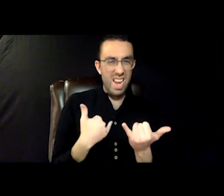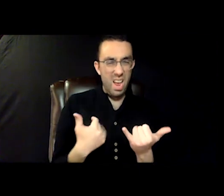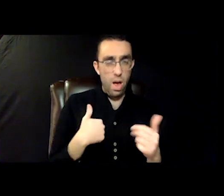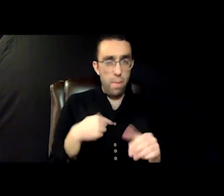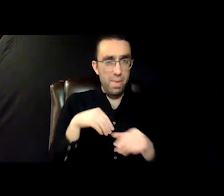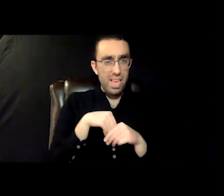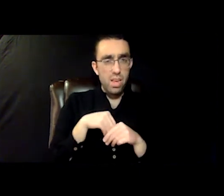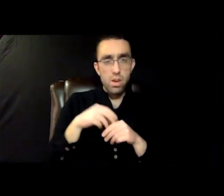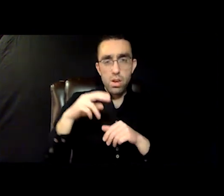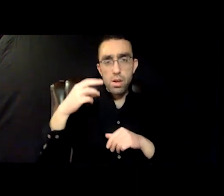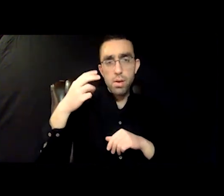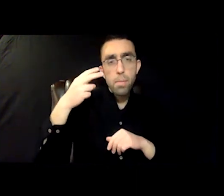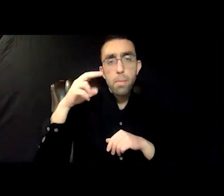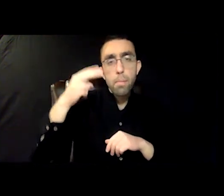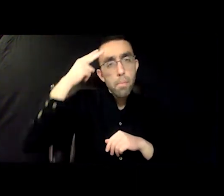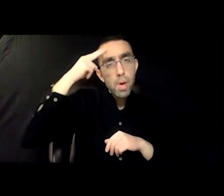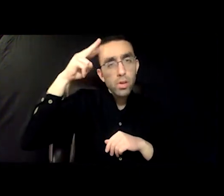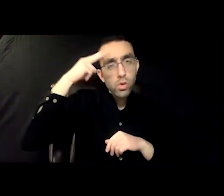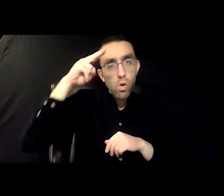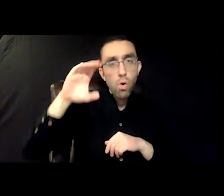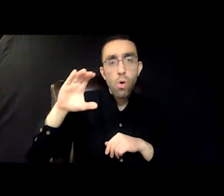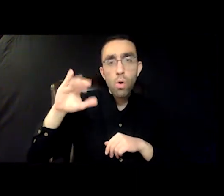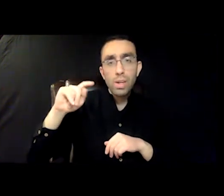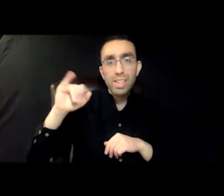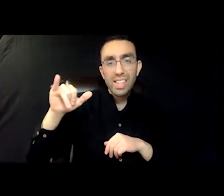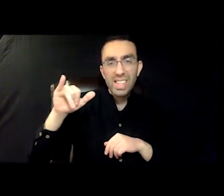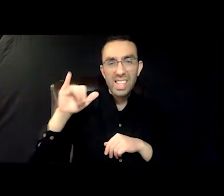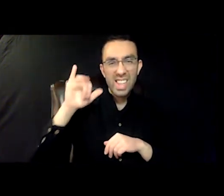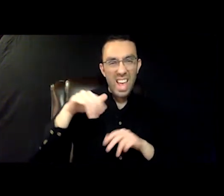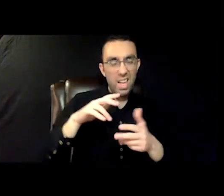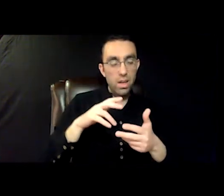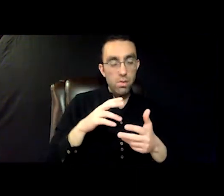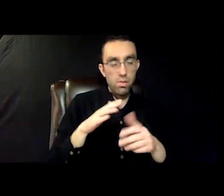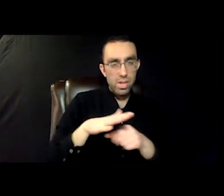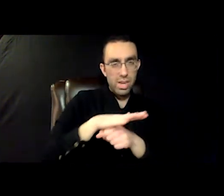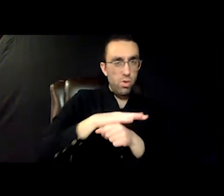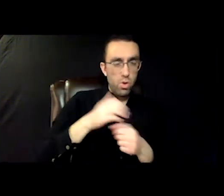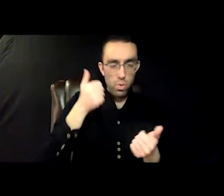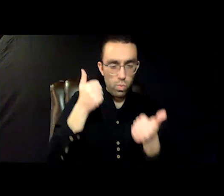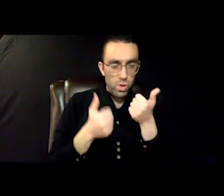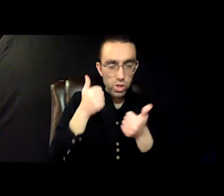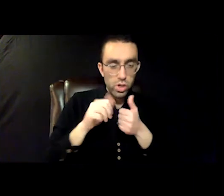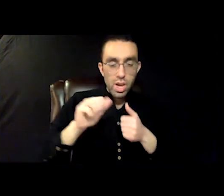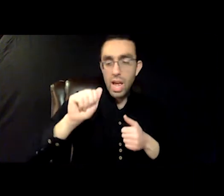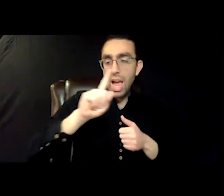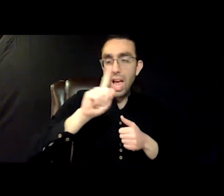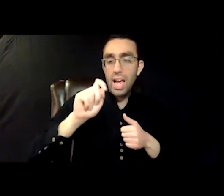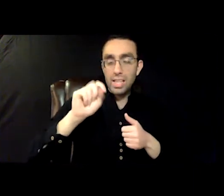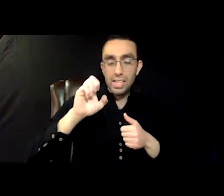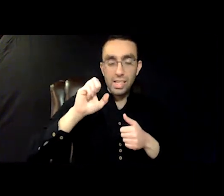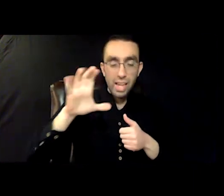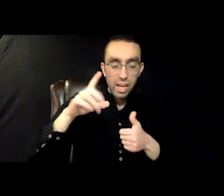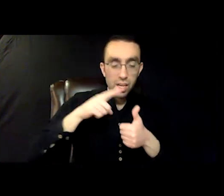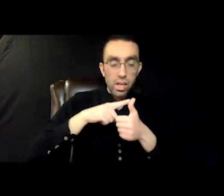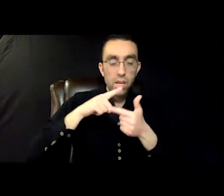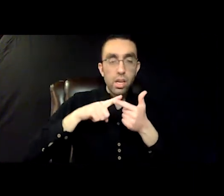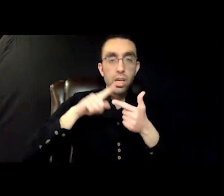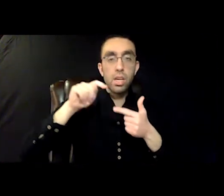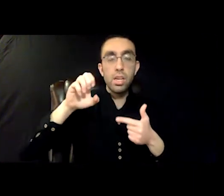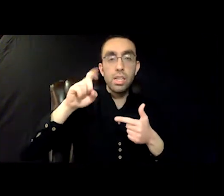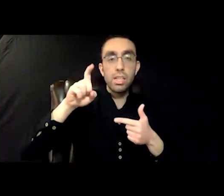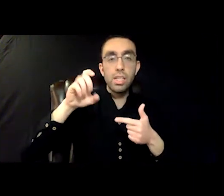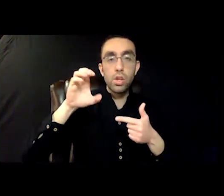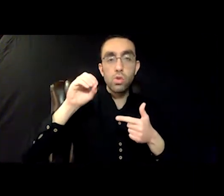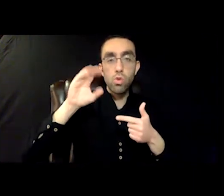in Mexico City, which is part of the Triple Alliance, the Aztecs, Texcoco, and Tlacopan territory.